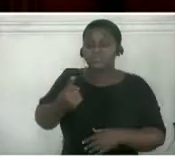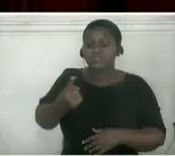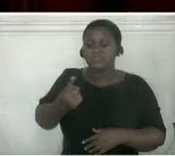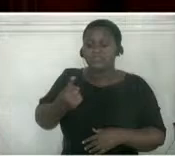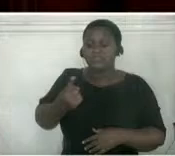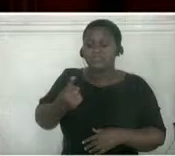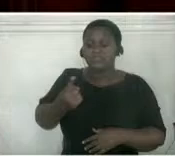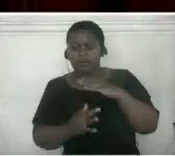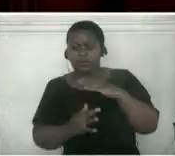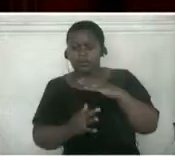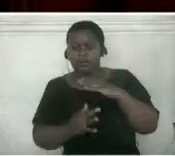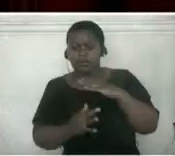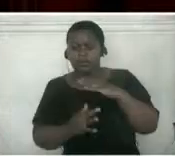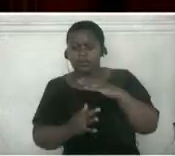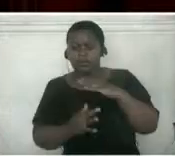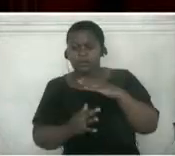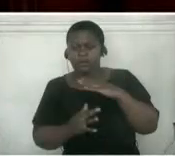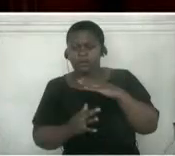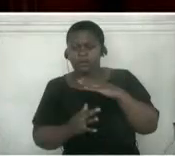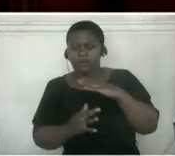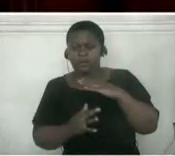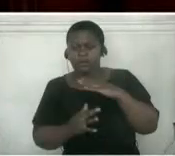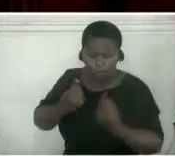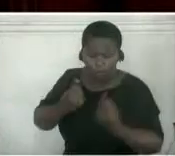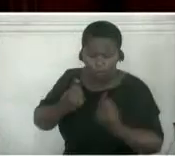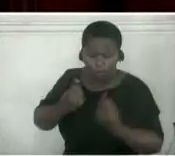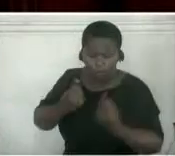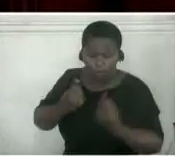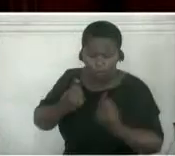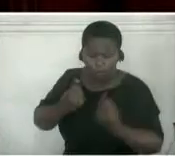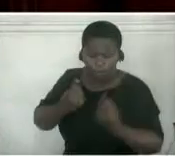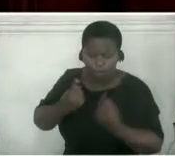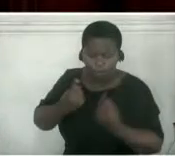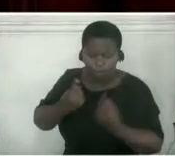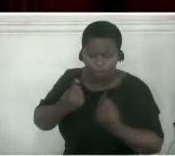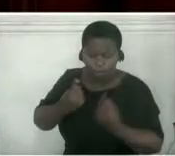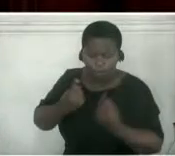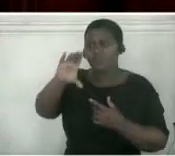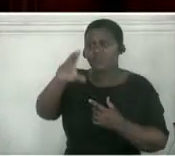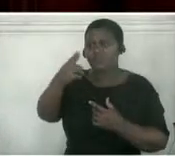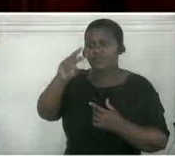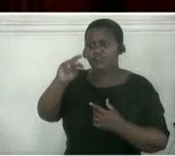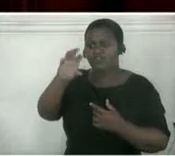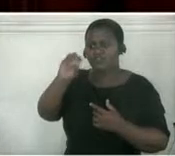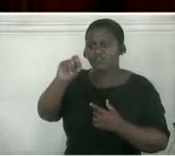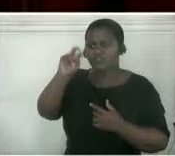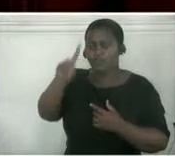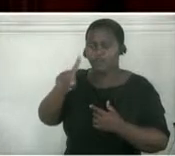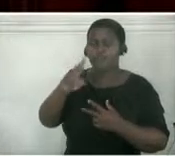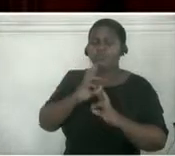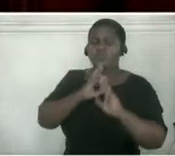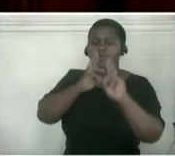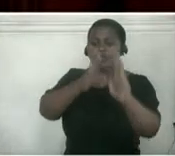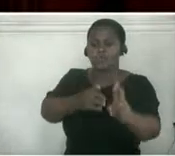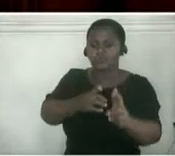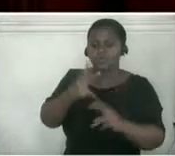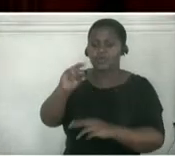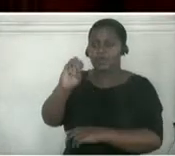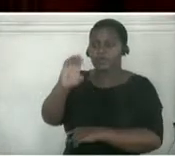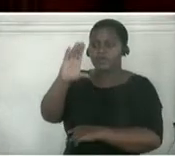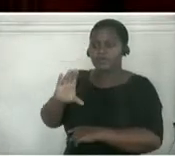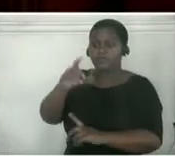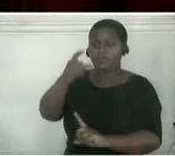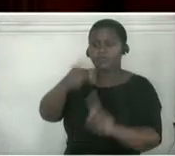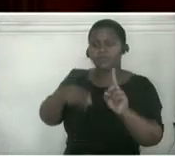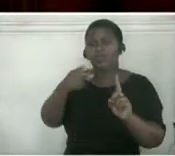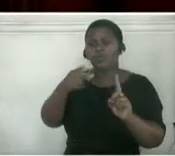inspired by the improvement we see in Richmond as reported by MEC Hlomuka. For the needs